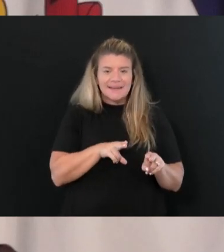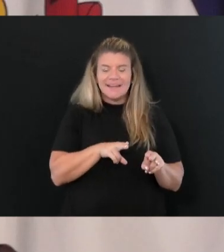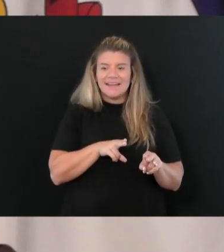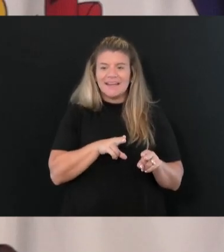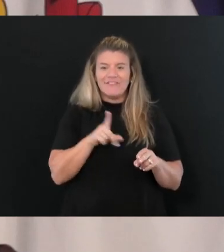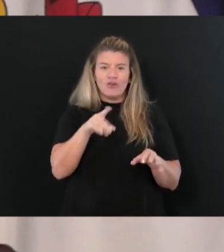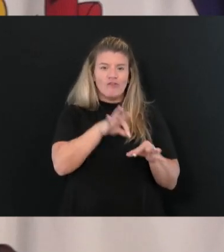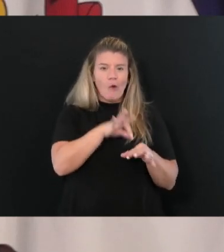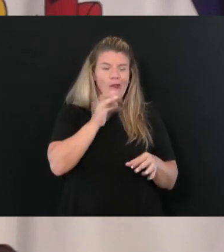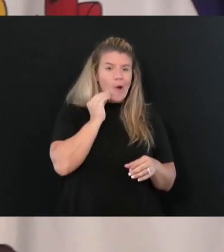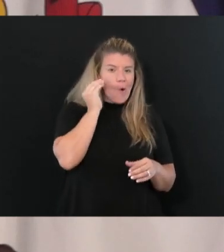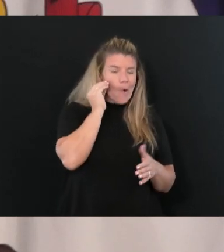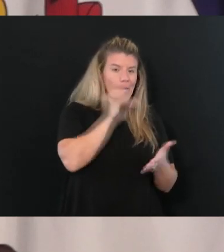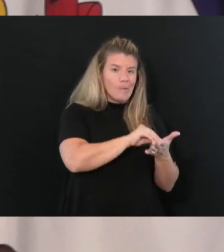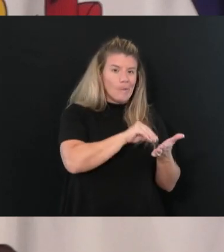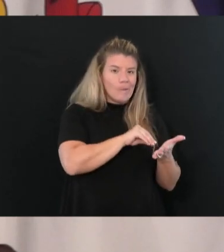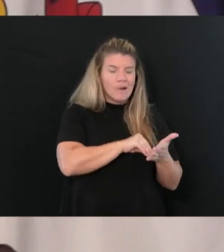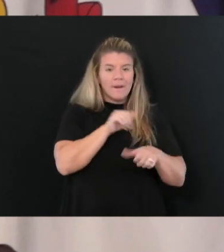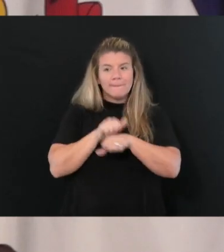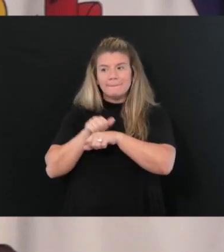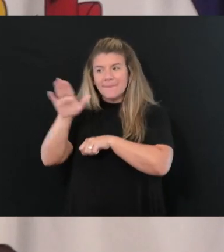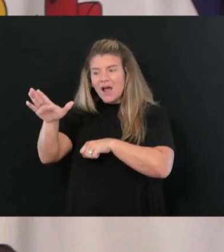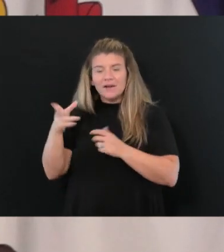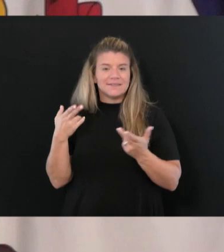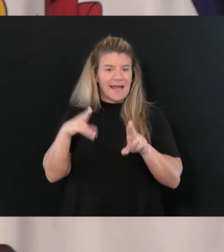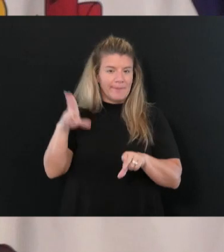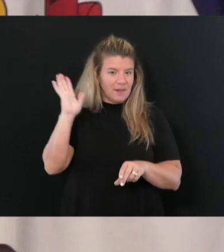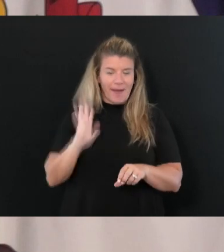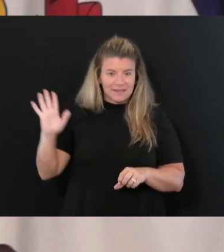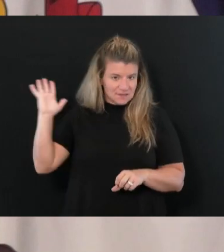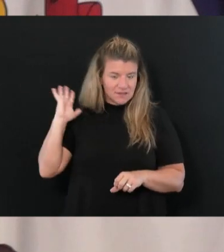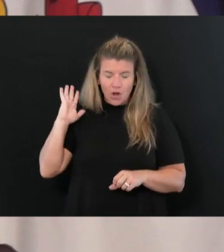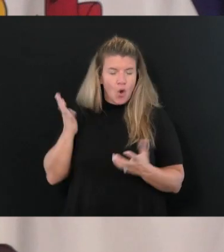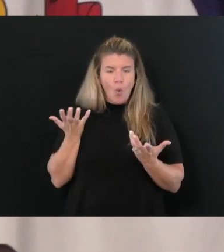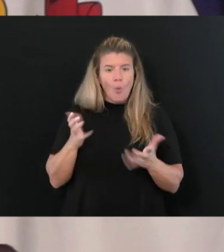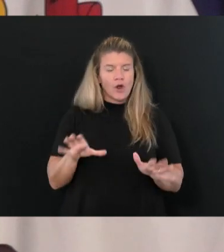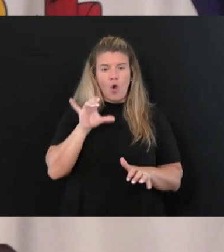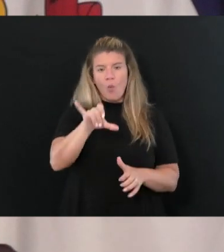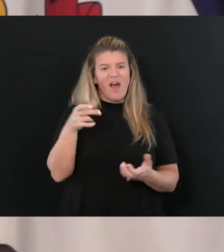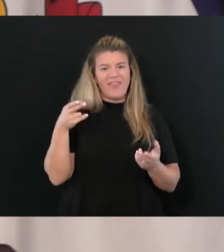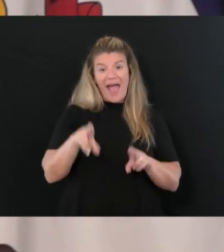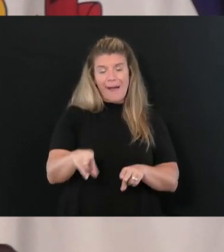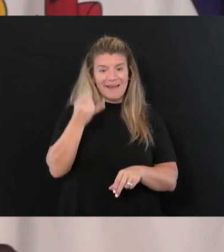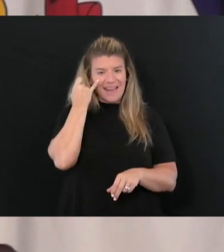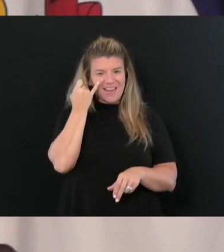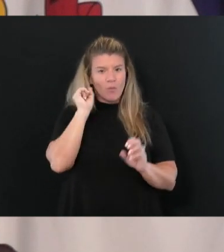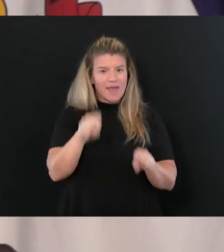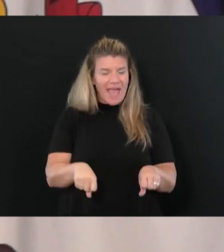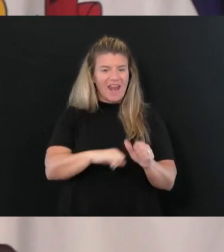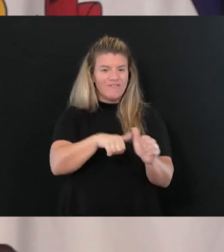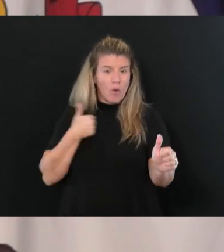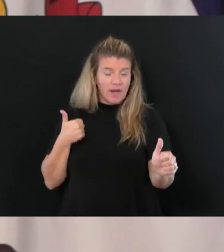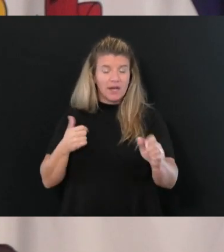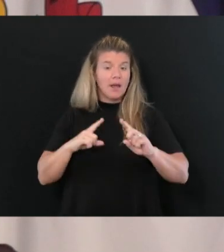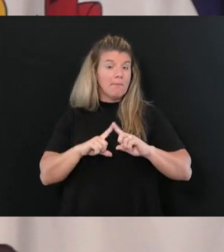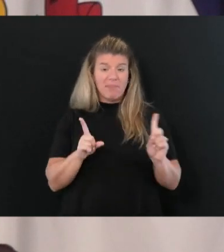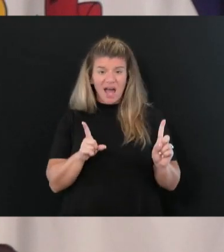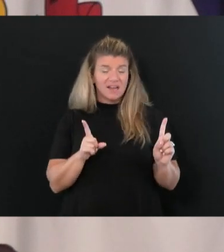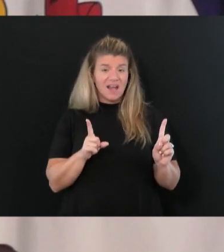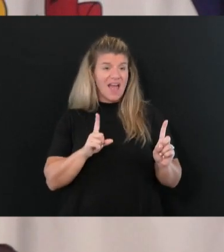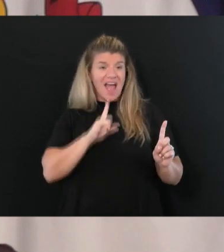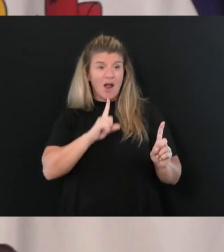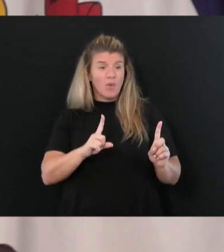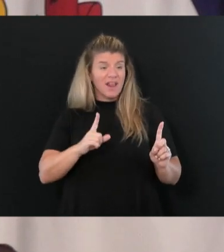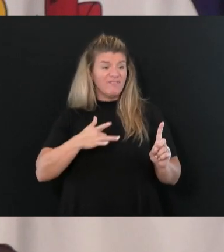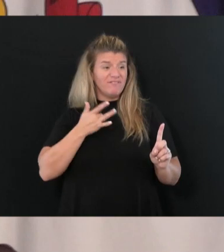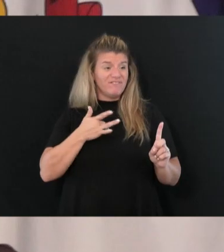absentee balloting and so on like that have happened in the past, and we don't want that to happen if we can prevent it. But I think we've